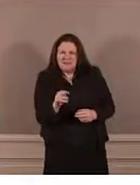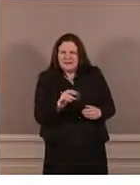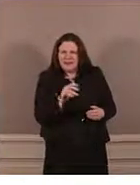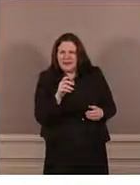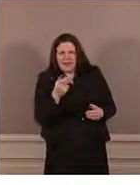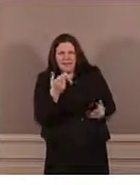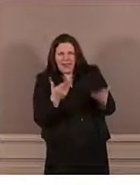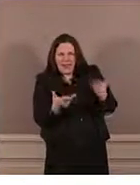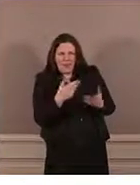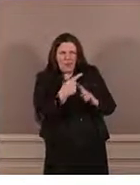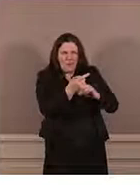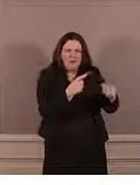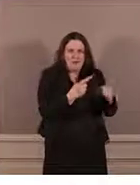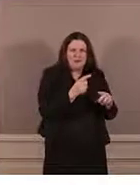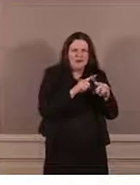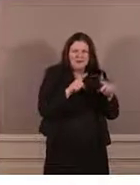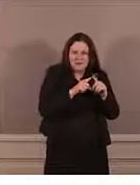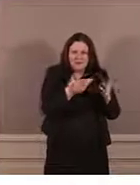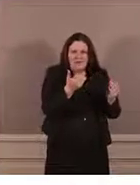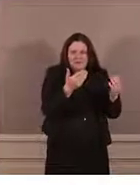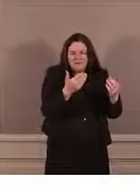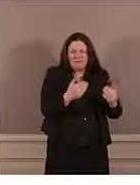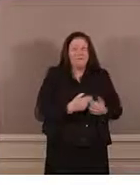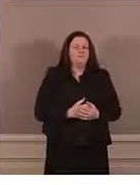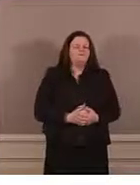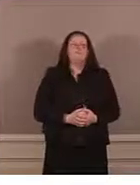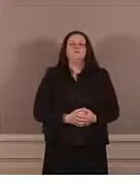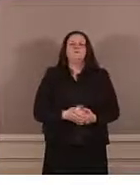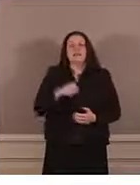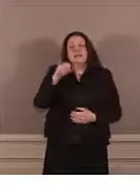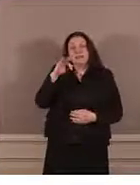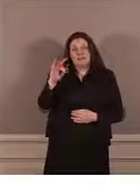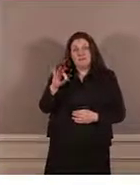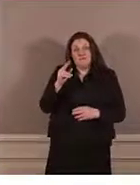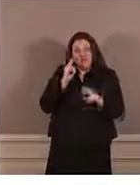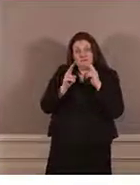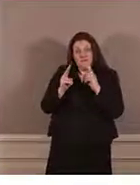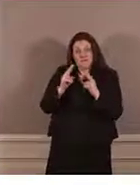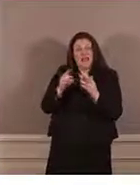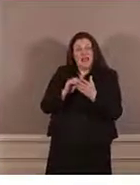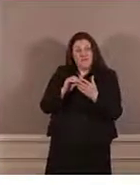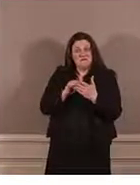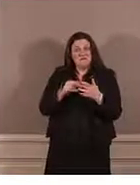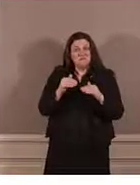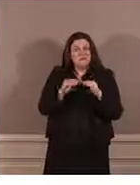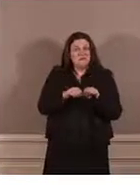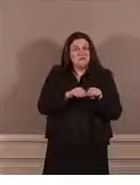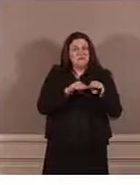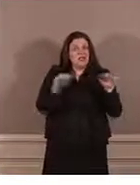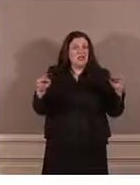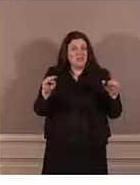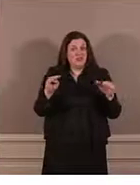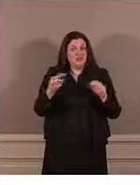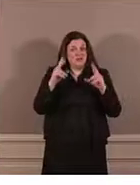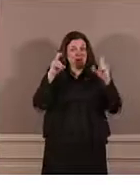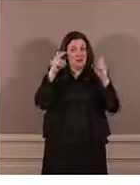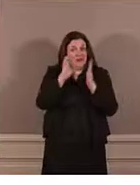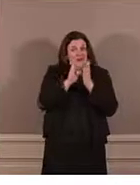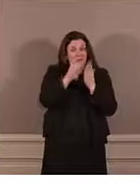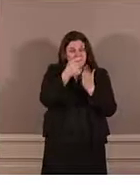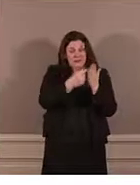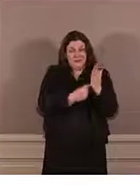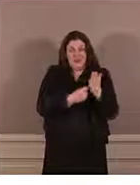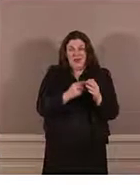that they would come across. In terms of staff interviews, we had a fairly standard topic guide, so we had a